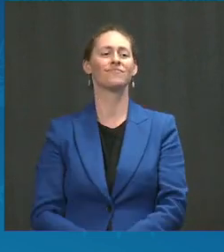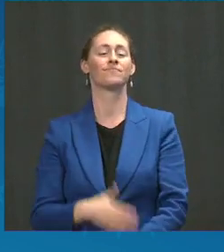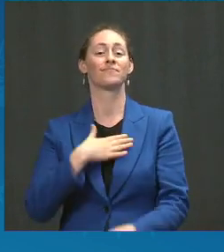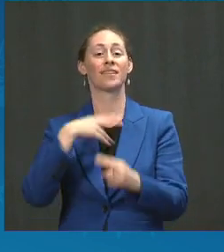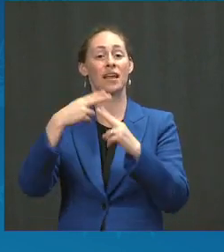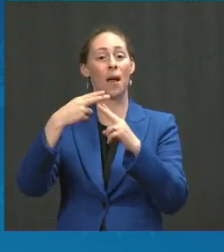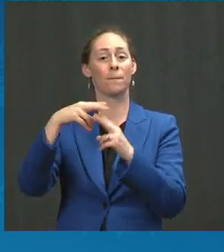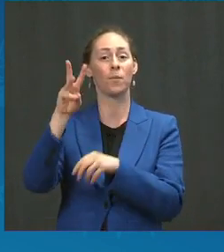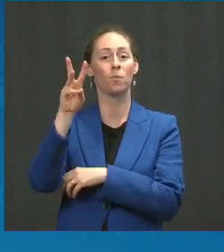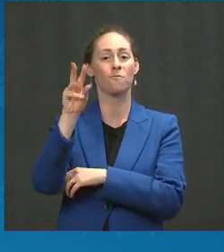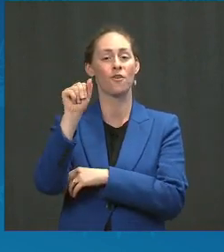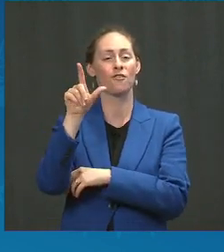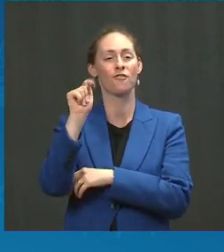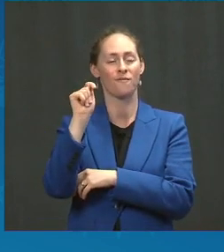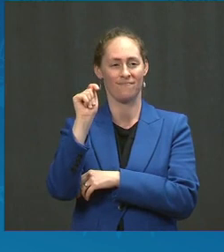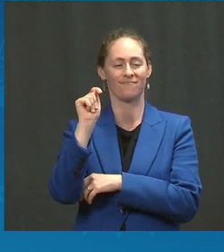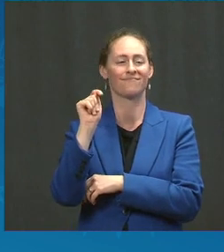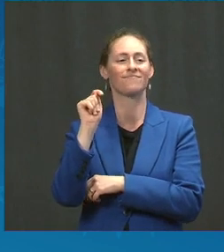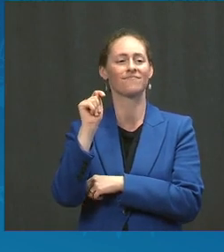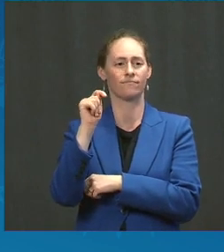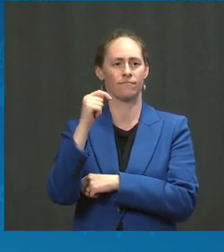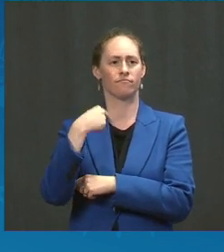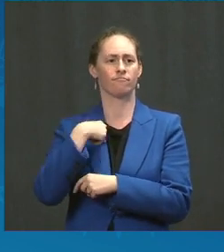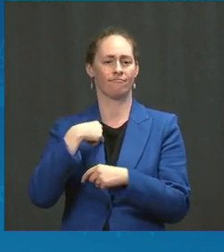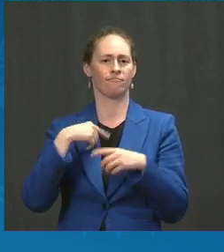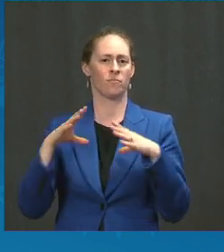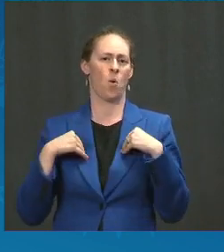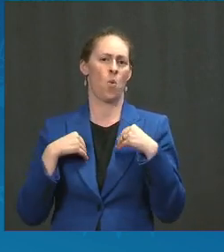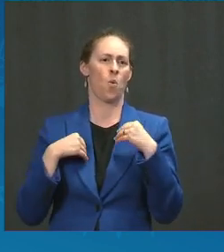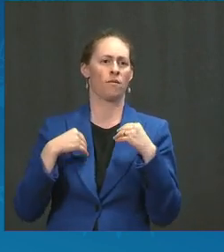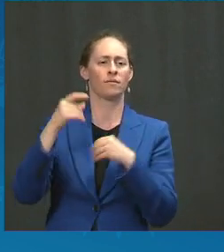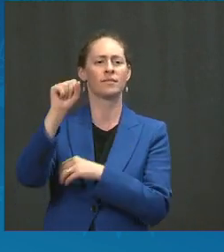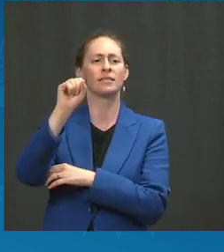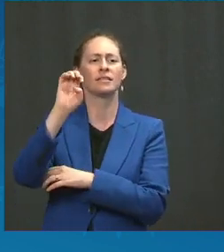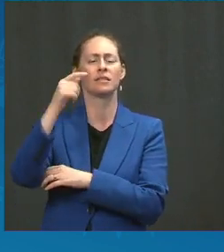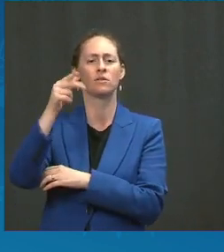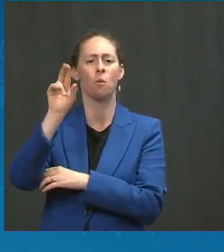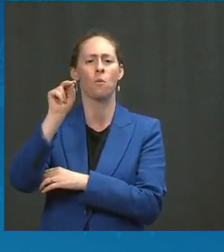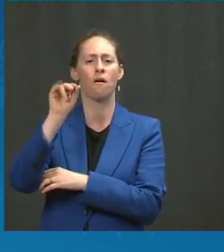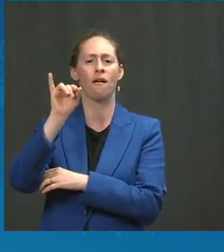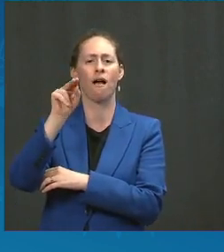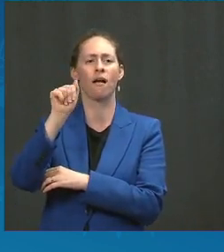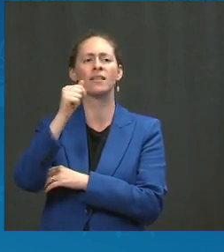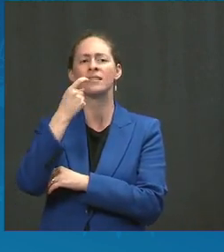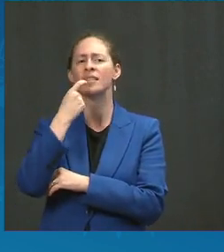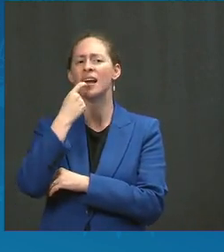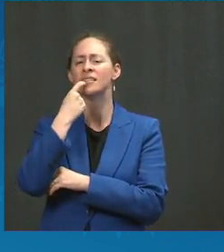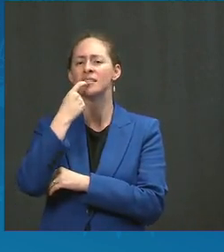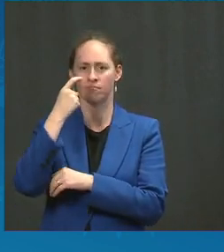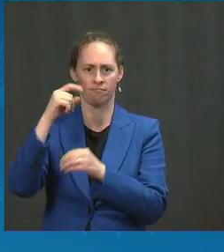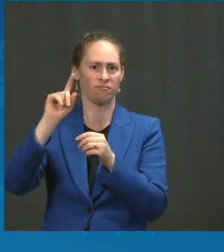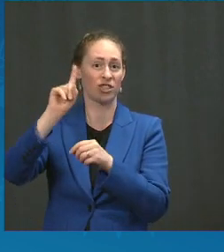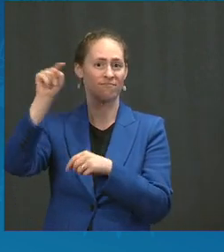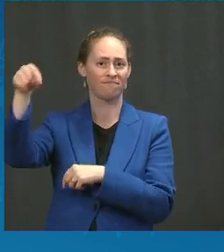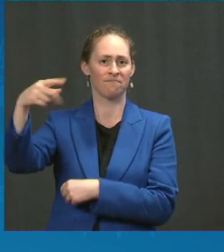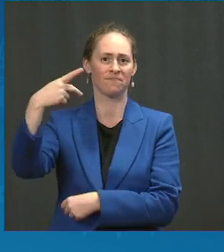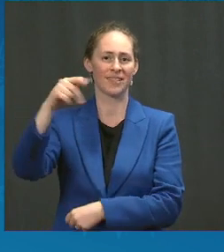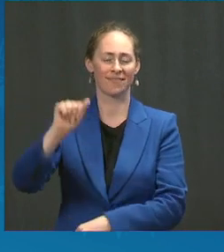of Susquehanna Glass in Columbia, Pennsylvania, and I'm a member of the Small Business for America's Future Small Business